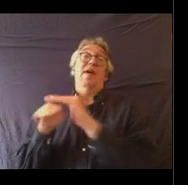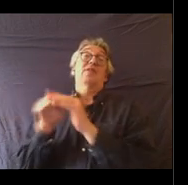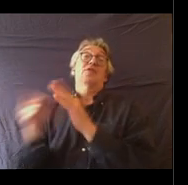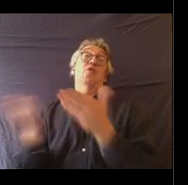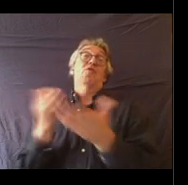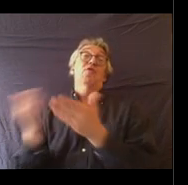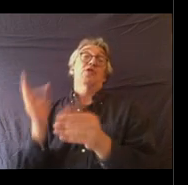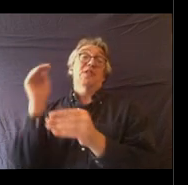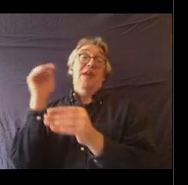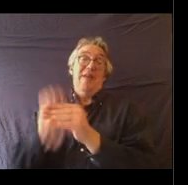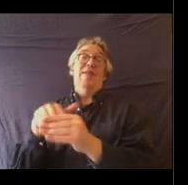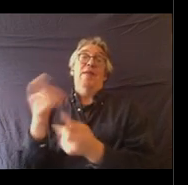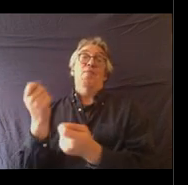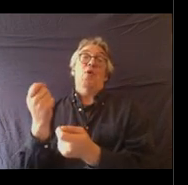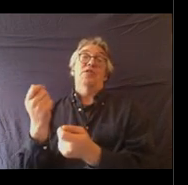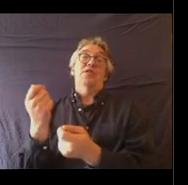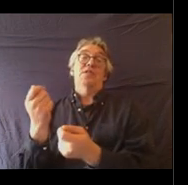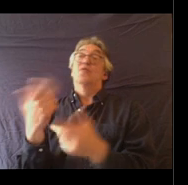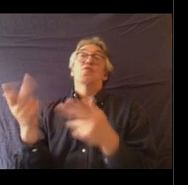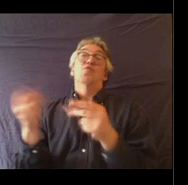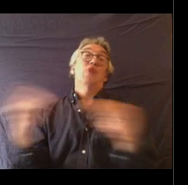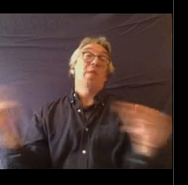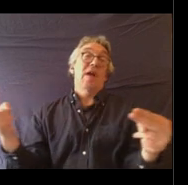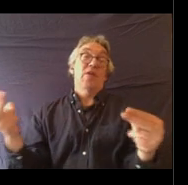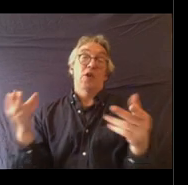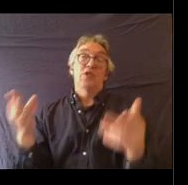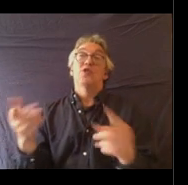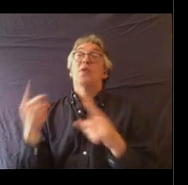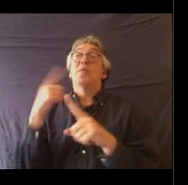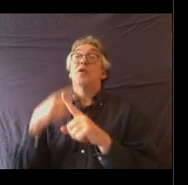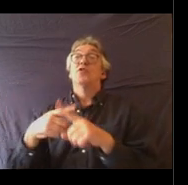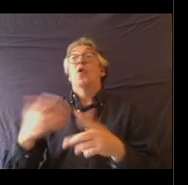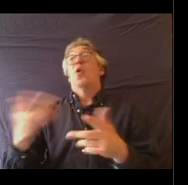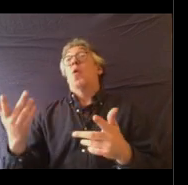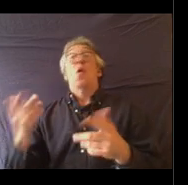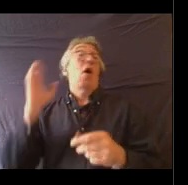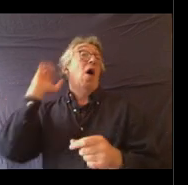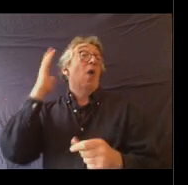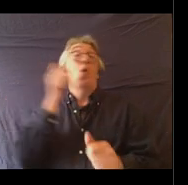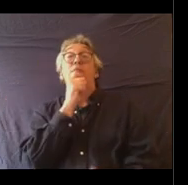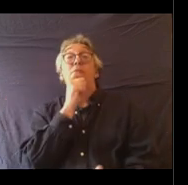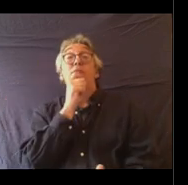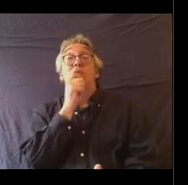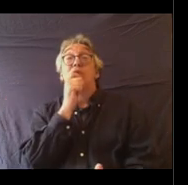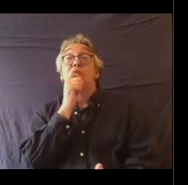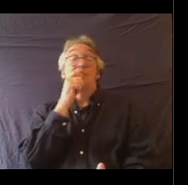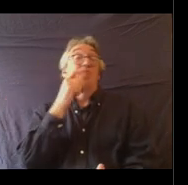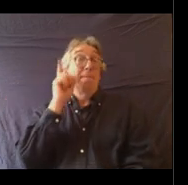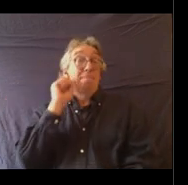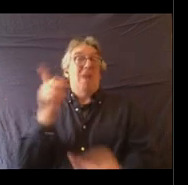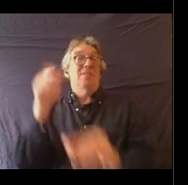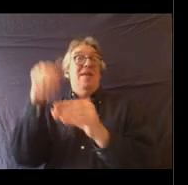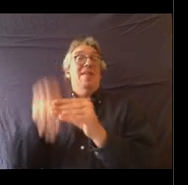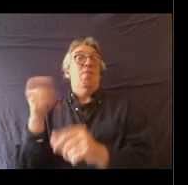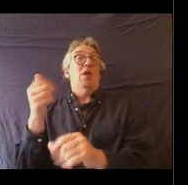in the price, so with the subtitles and the audio description. Otherwise, I will need